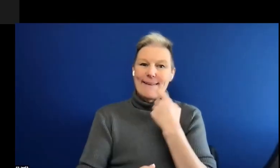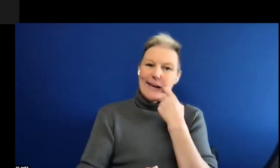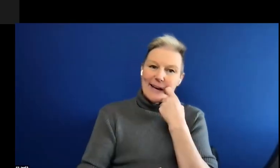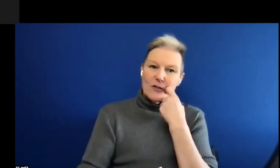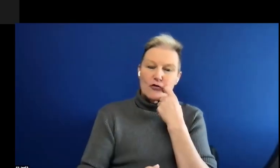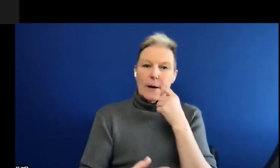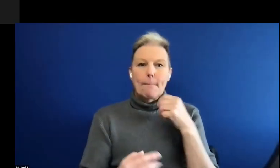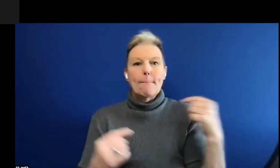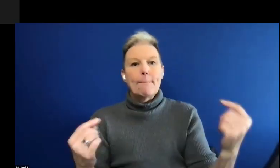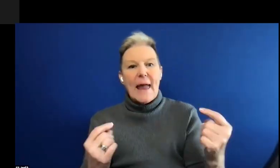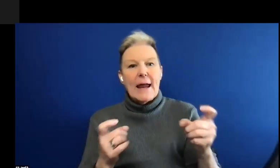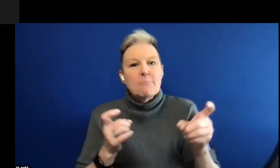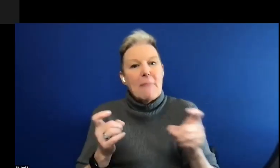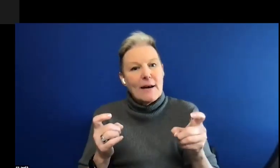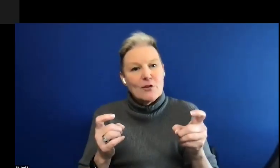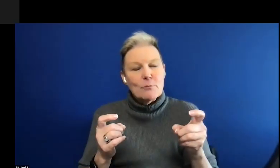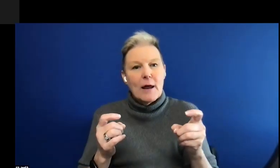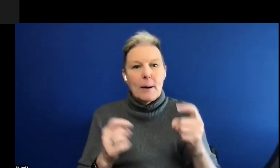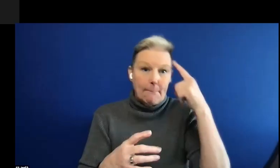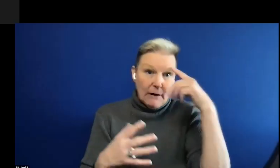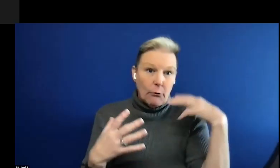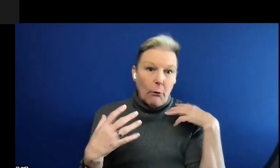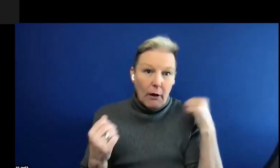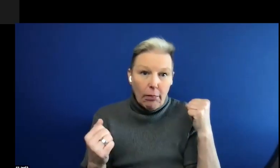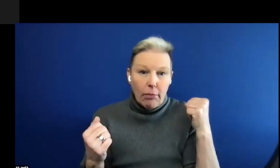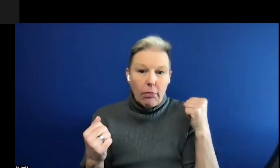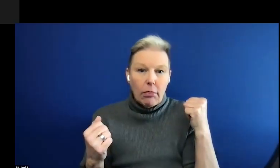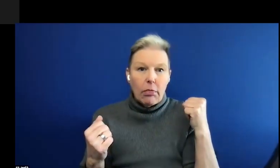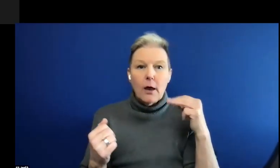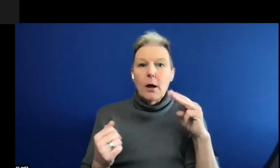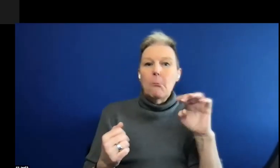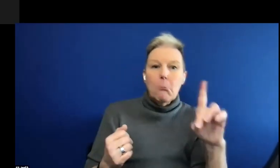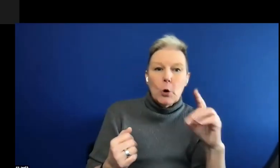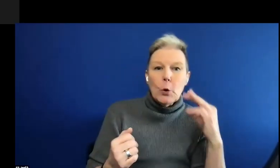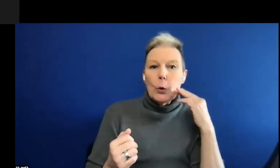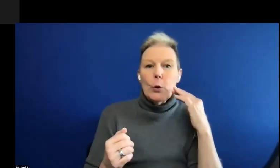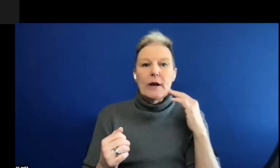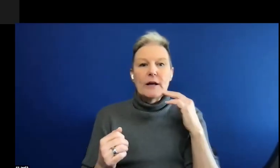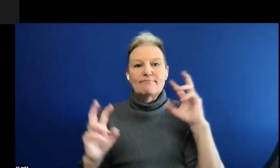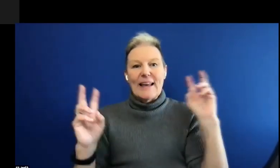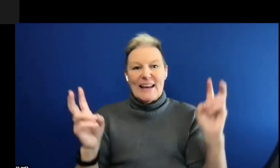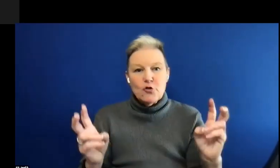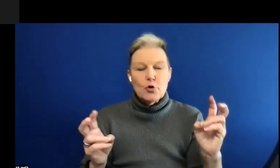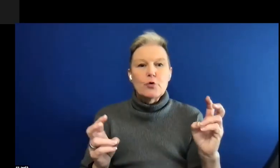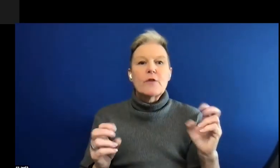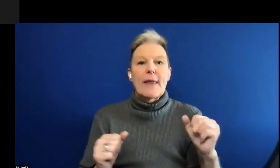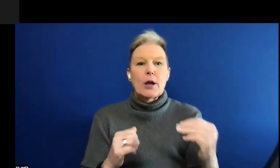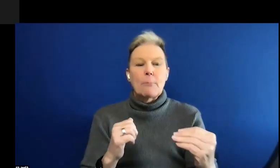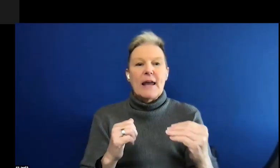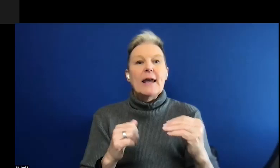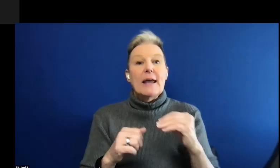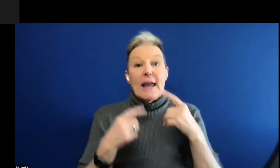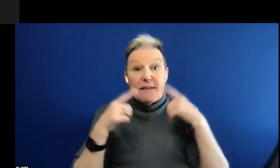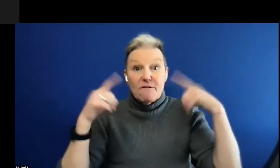addiction, pain management, mental health, mood issues, and so on that can be effectively